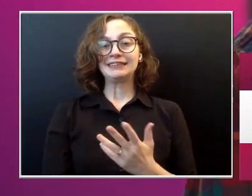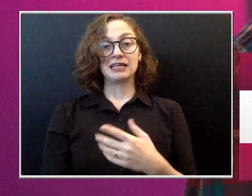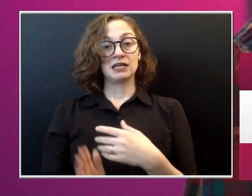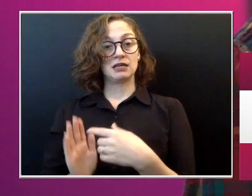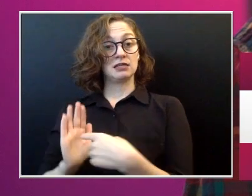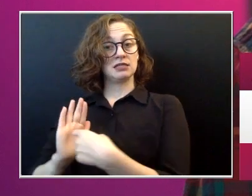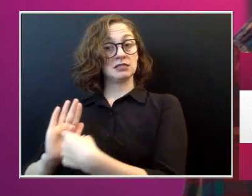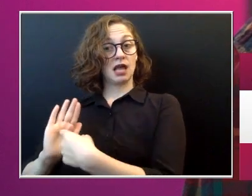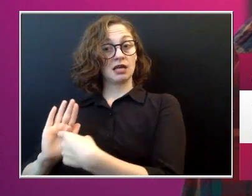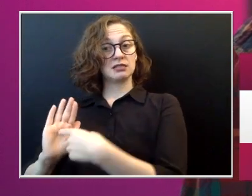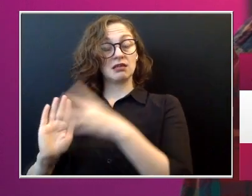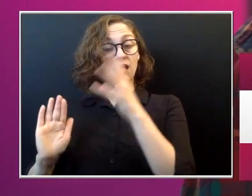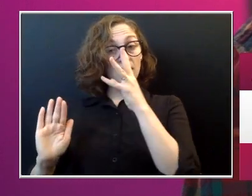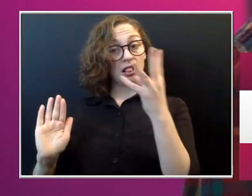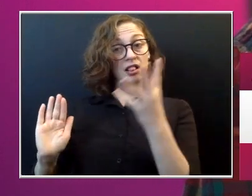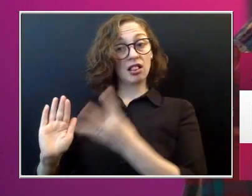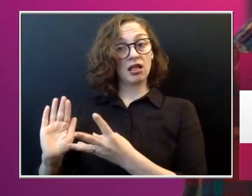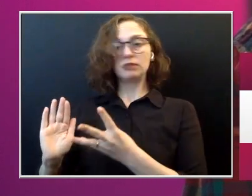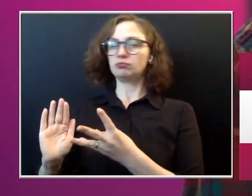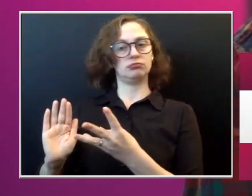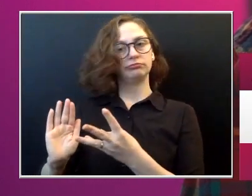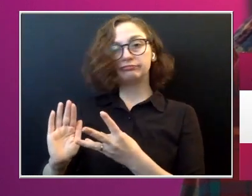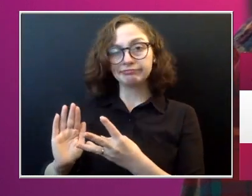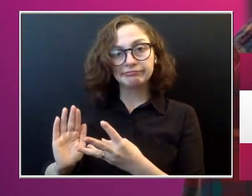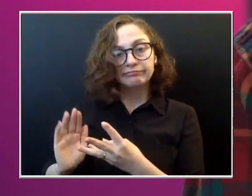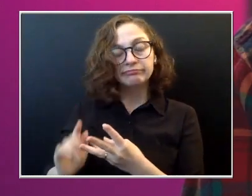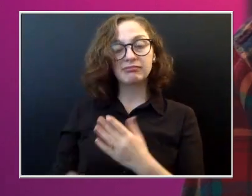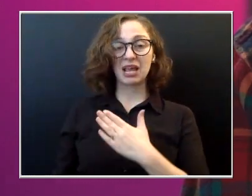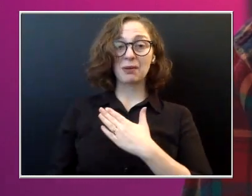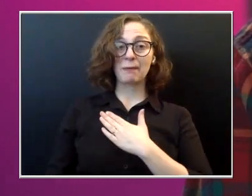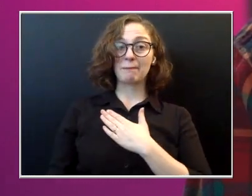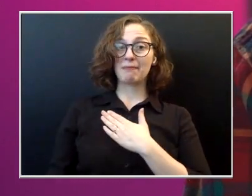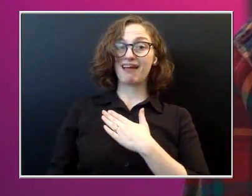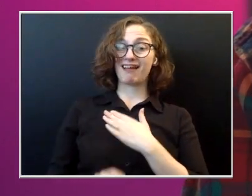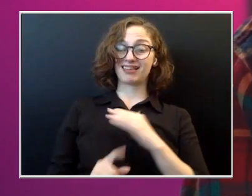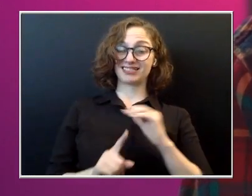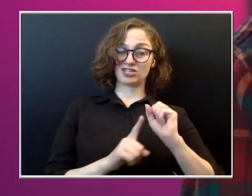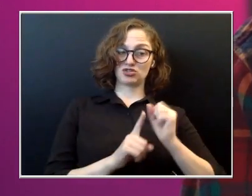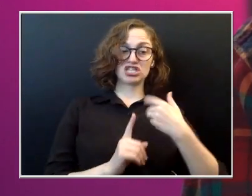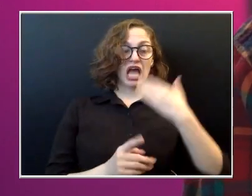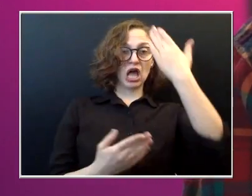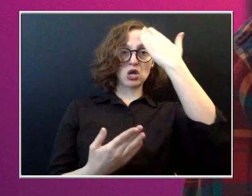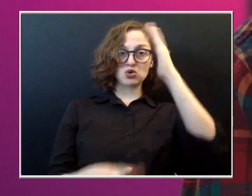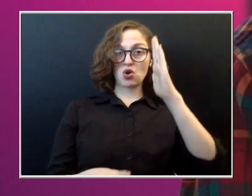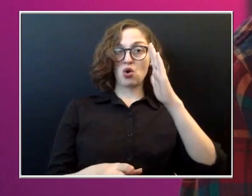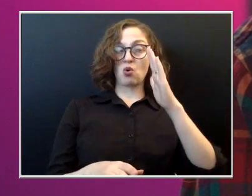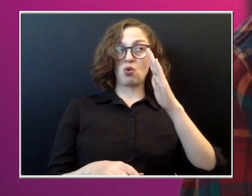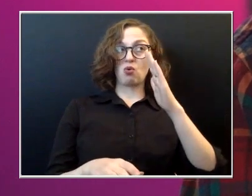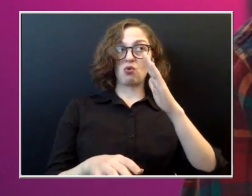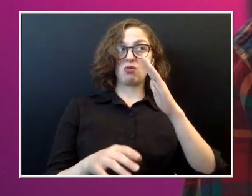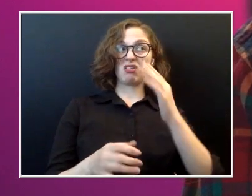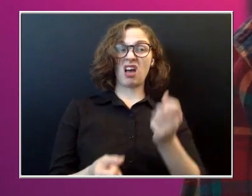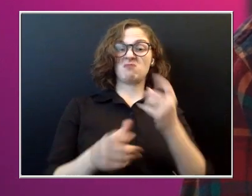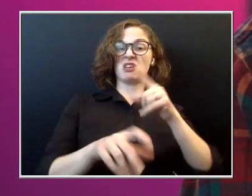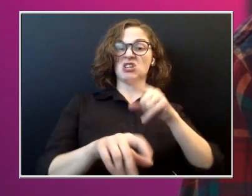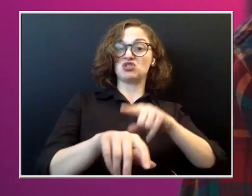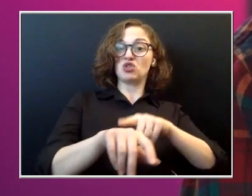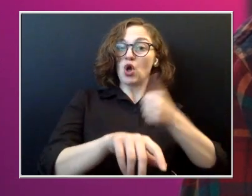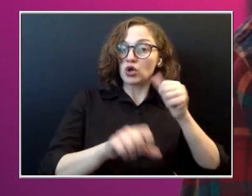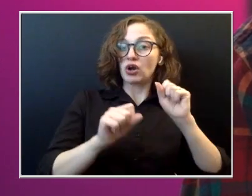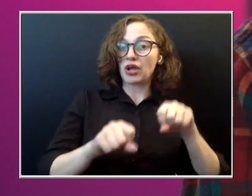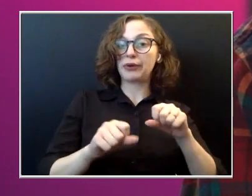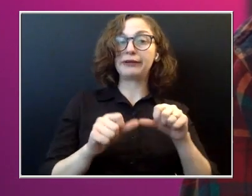issues. In my case, I don't know how much longer I could have kept going without being checked into.